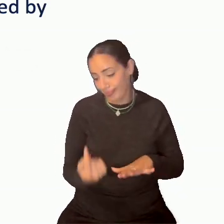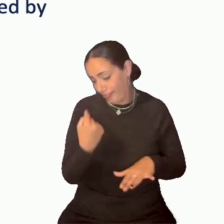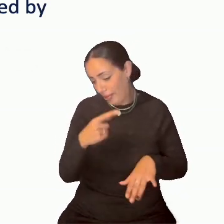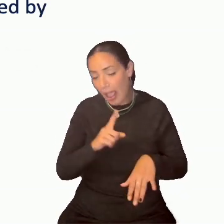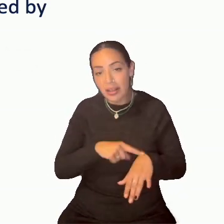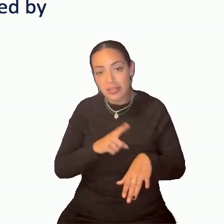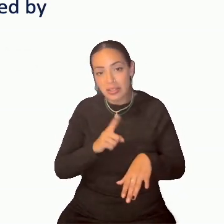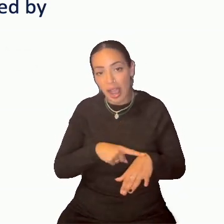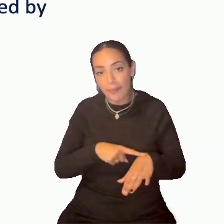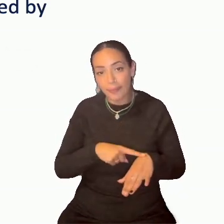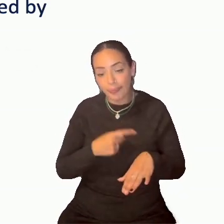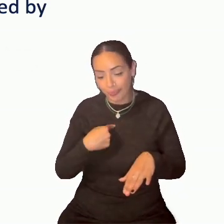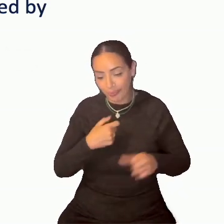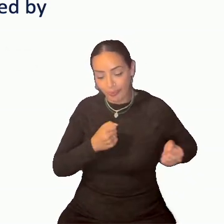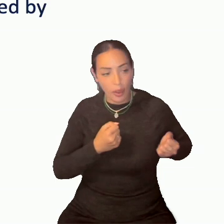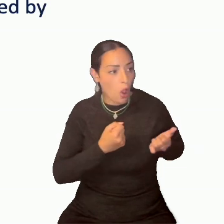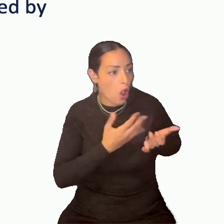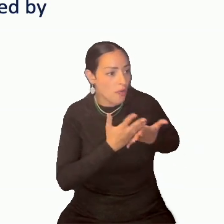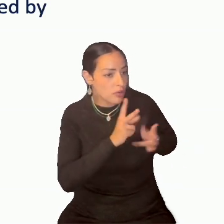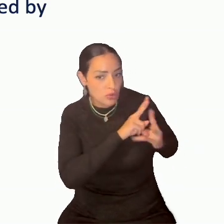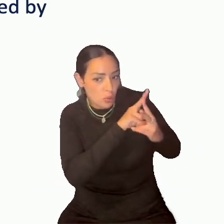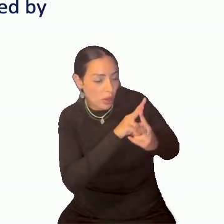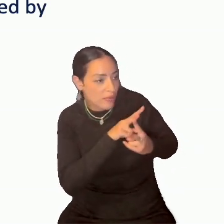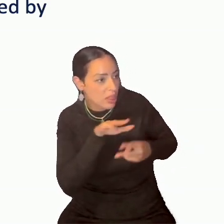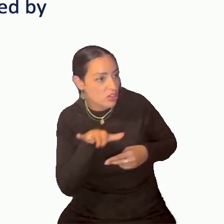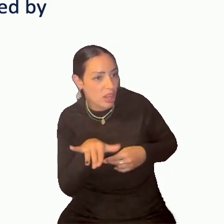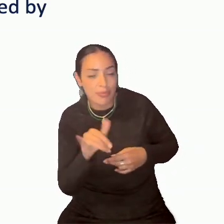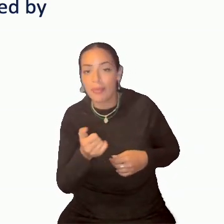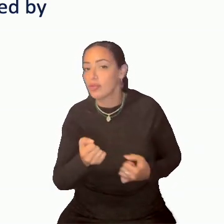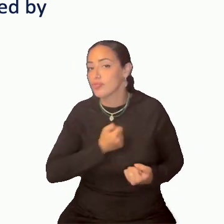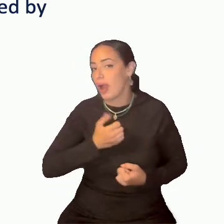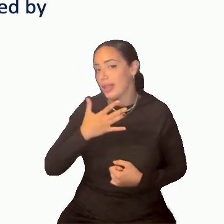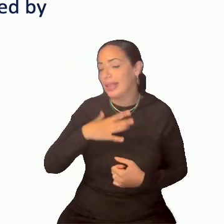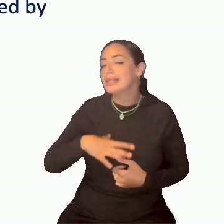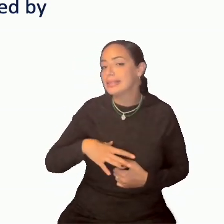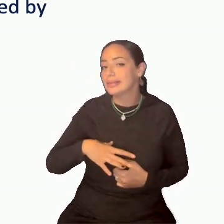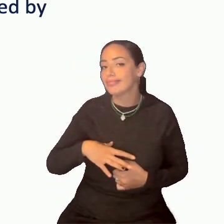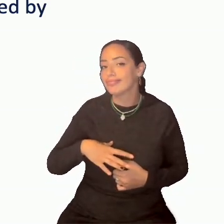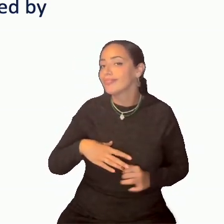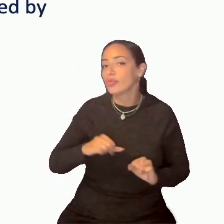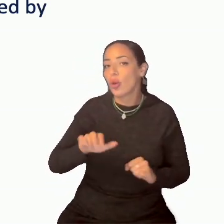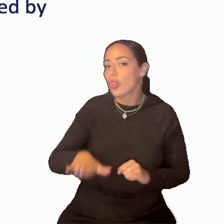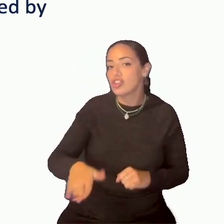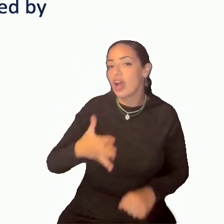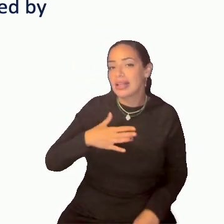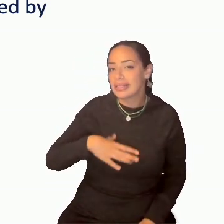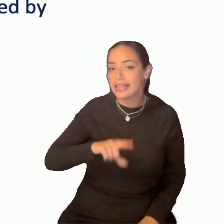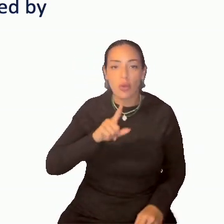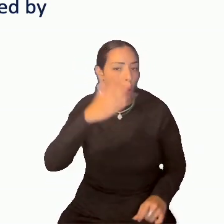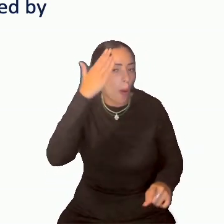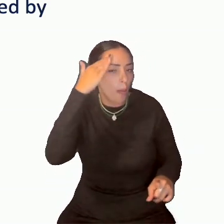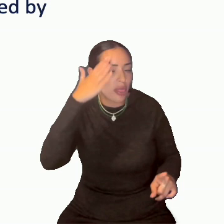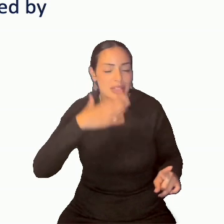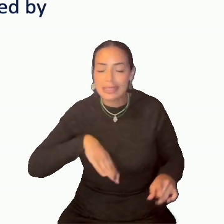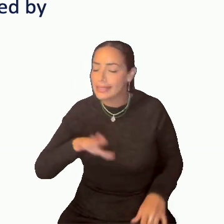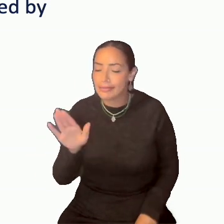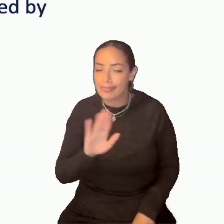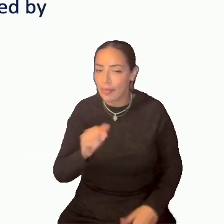At the time, I believed that perhaps my offering to take care of the child was about my need rather than his need or his mother's